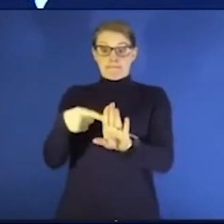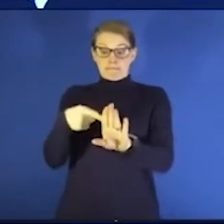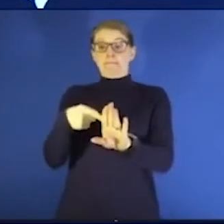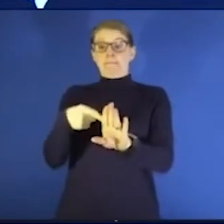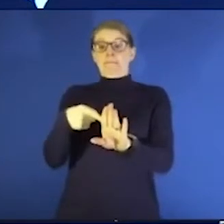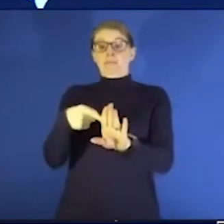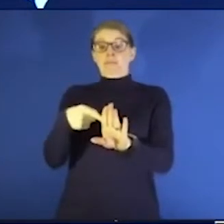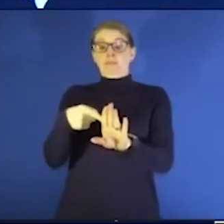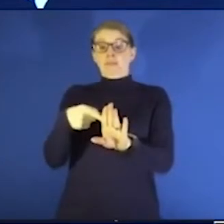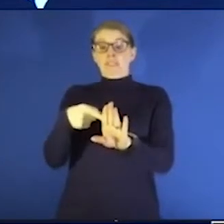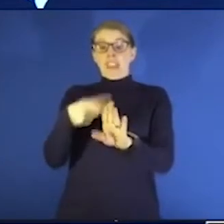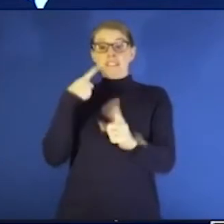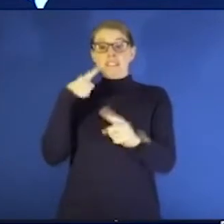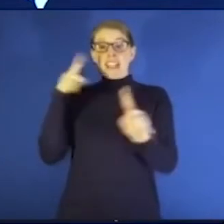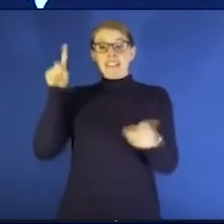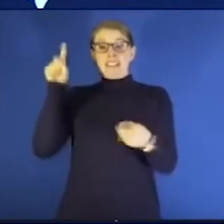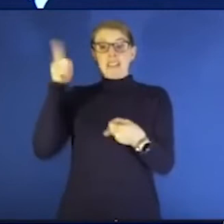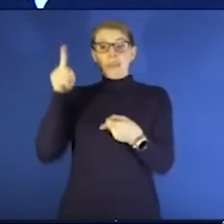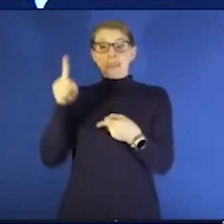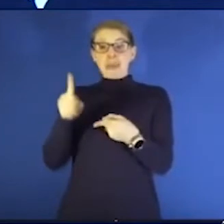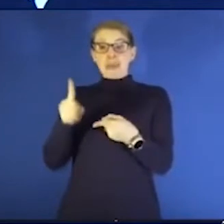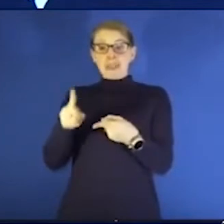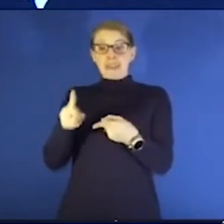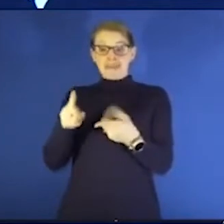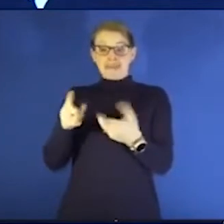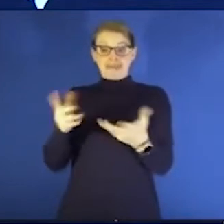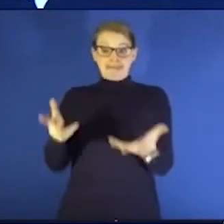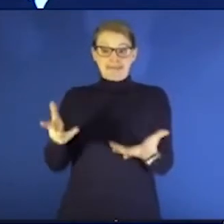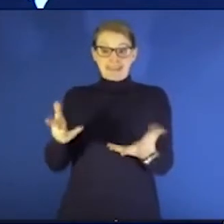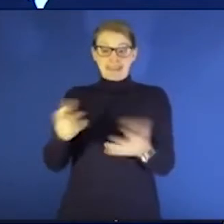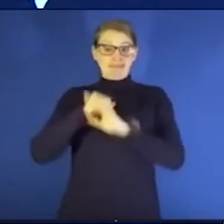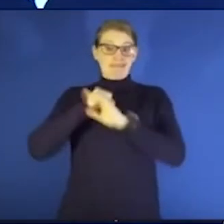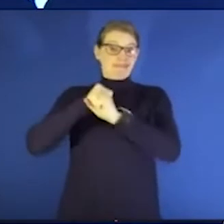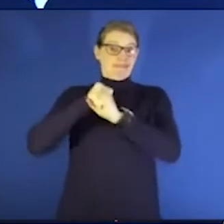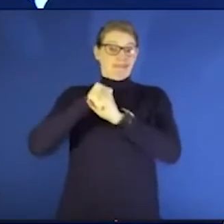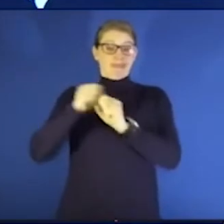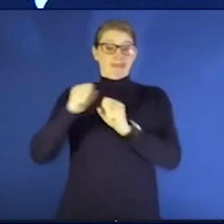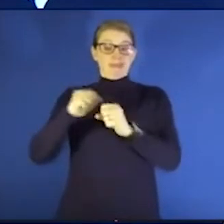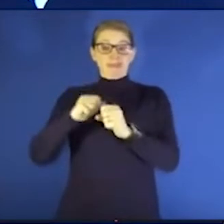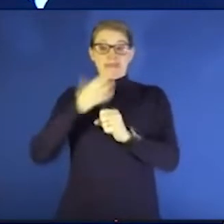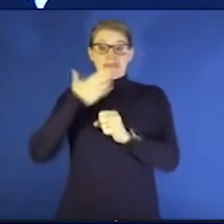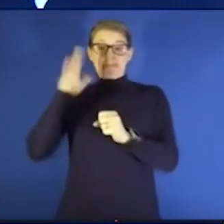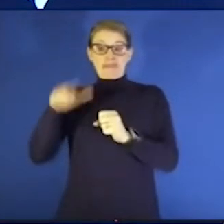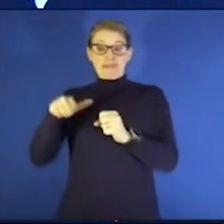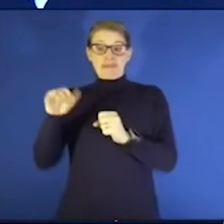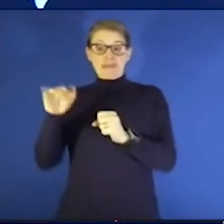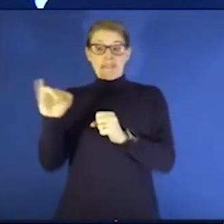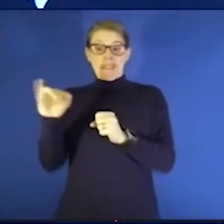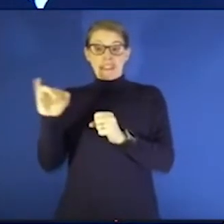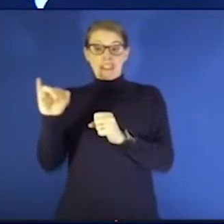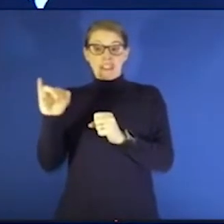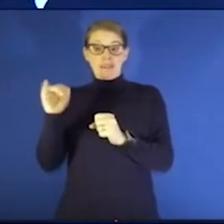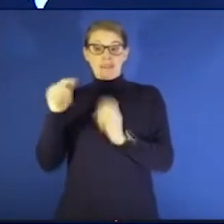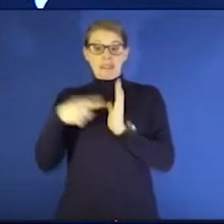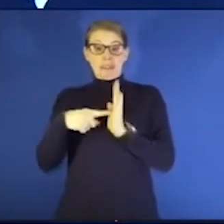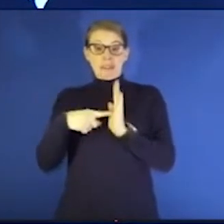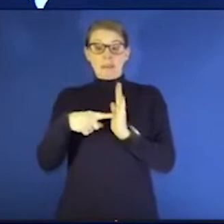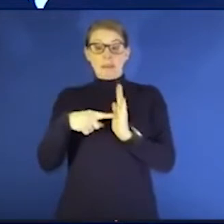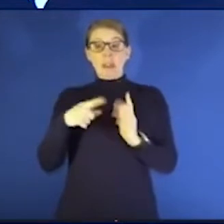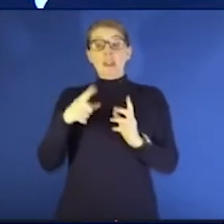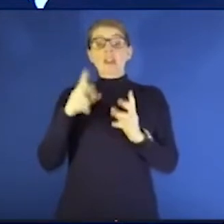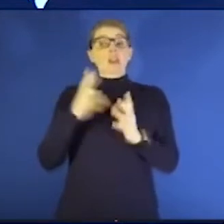effectiveness is beginning to really drop. So again, the keys to this crisis are simple. They're the same ones they have been the whole time. Get your vaccine,